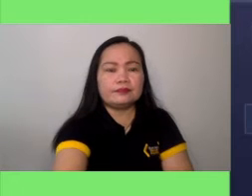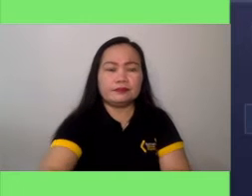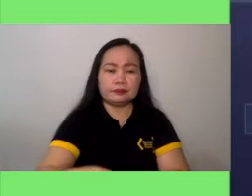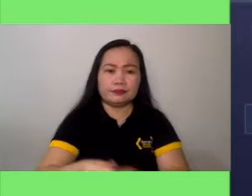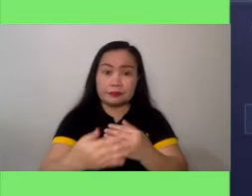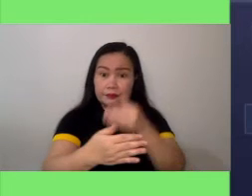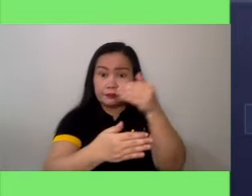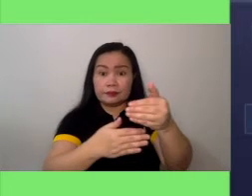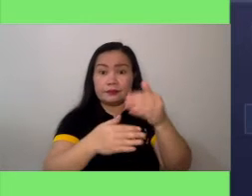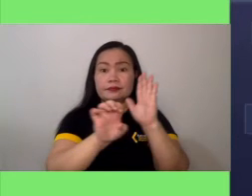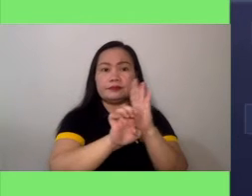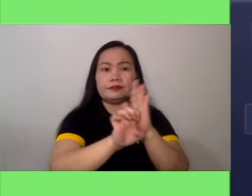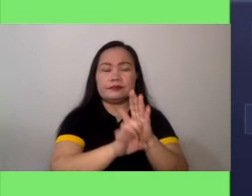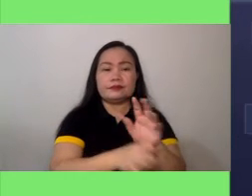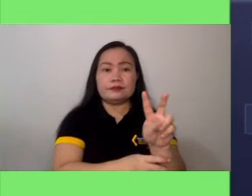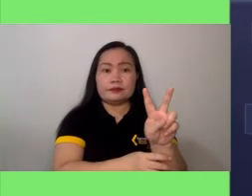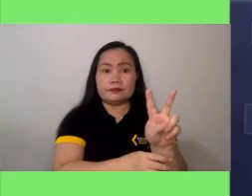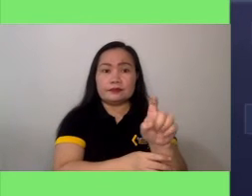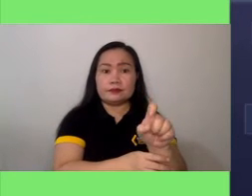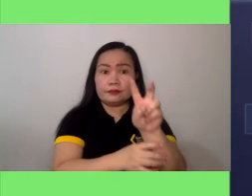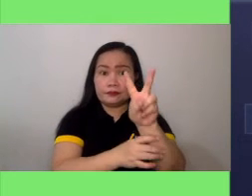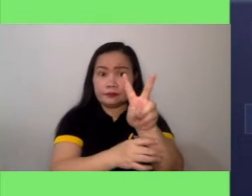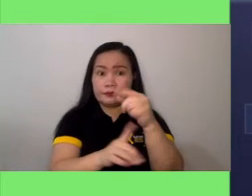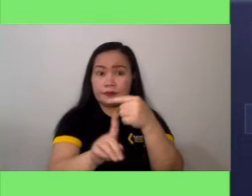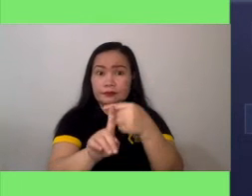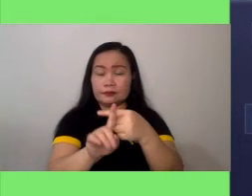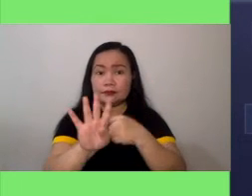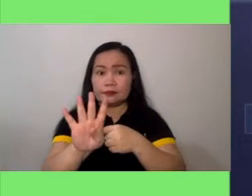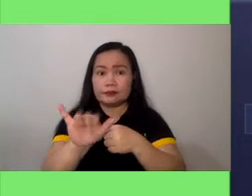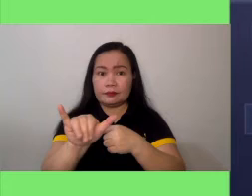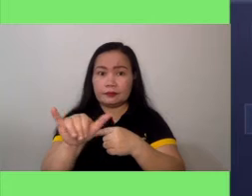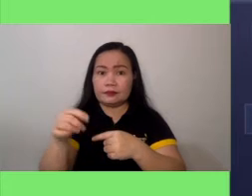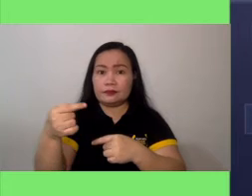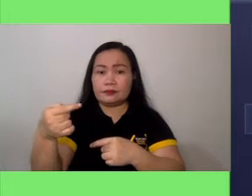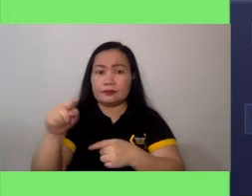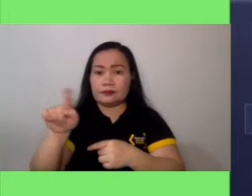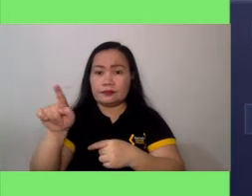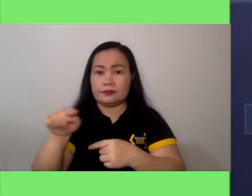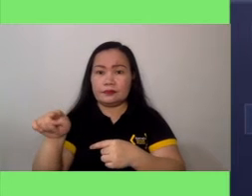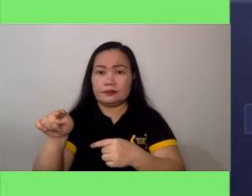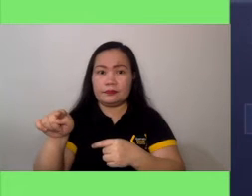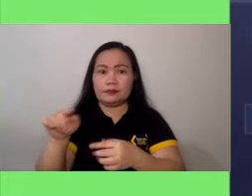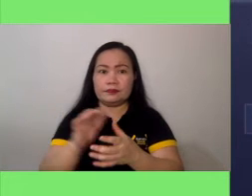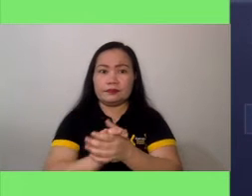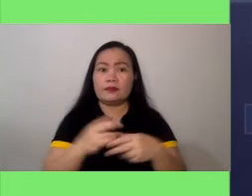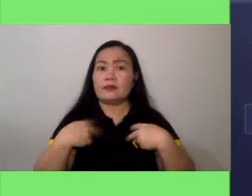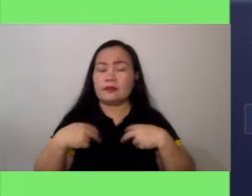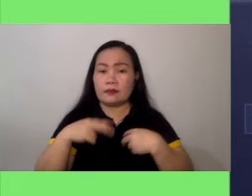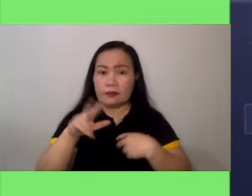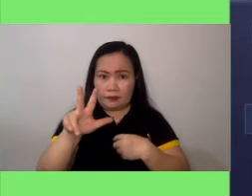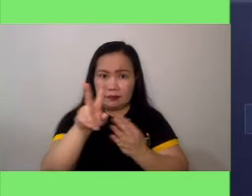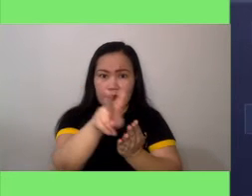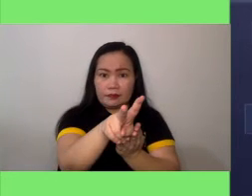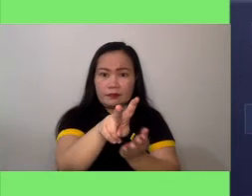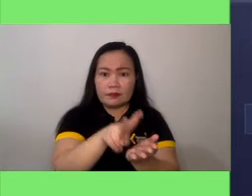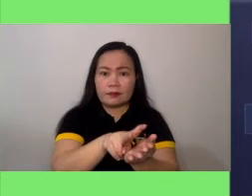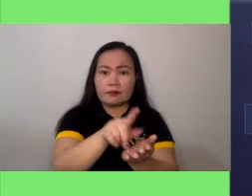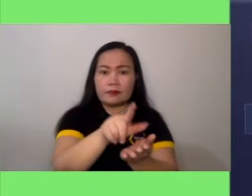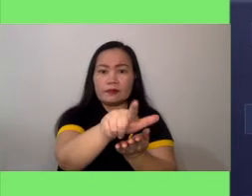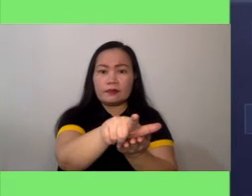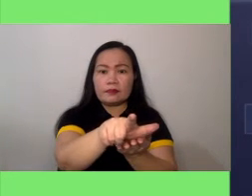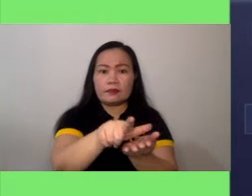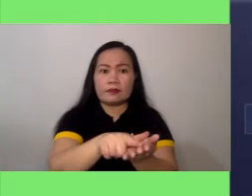Okay. Next. So, I have here 2x squared plus 4y minus z. So, ito, tatlo